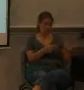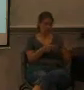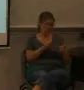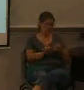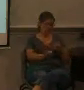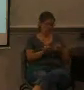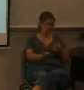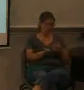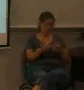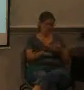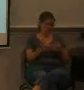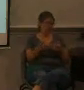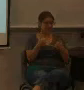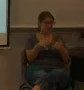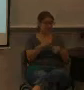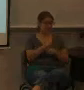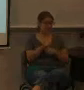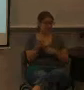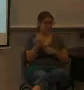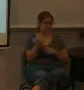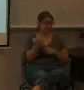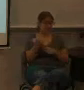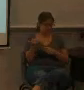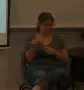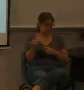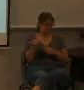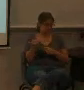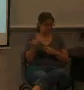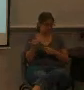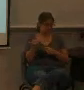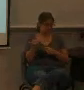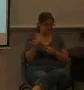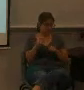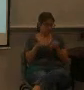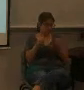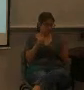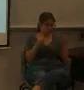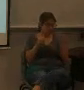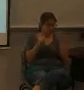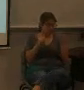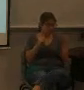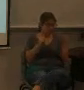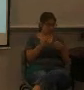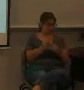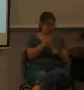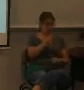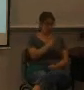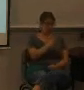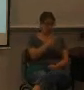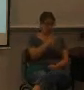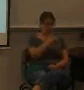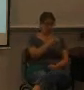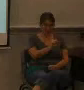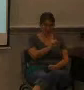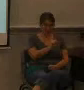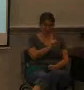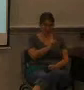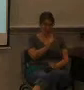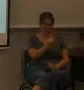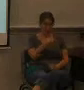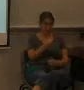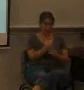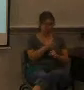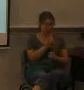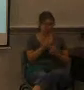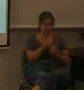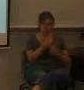assemblies, right? So you can still make 10 cars a day, but if you're only getting 9 chassis assemblies, then you can only make 9. So the